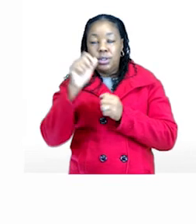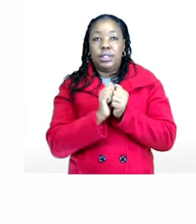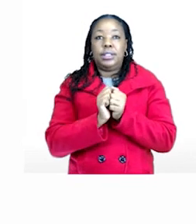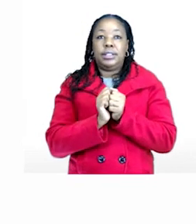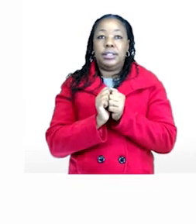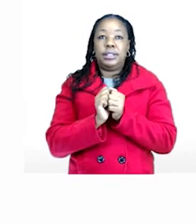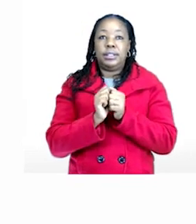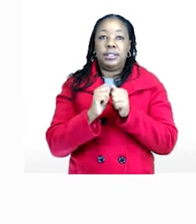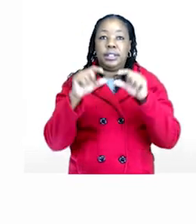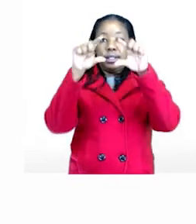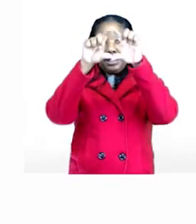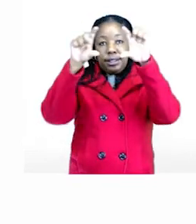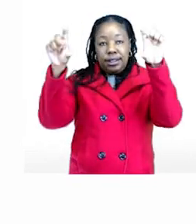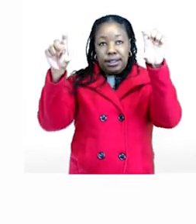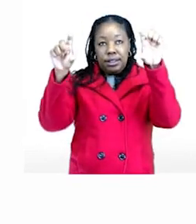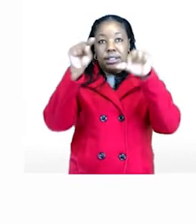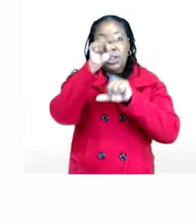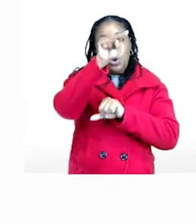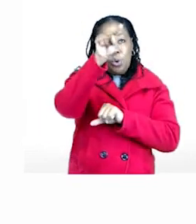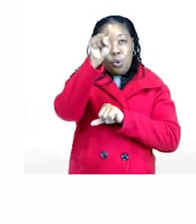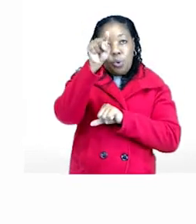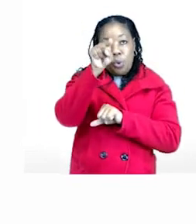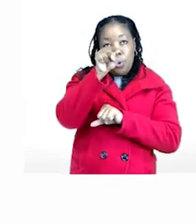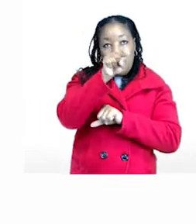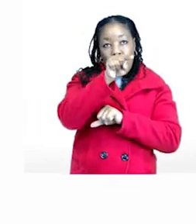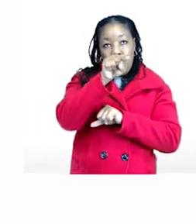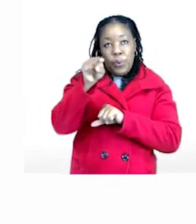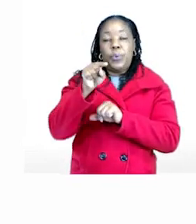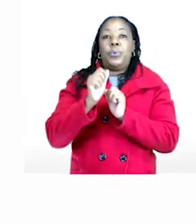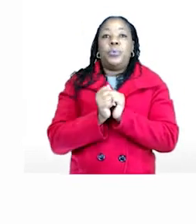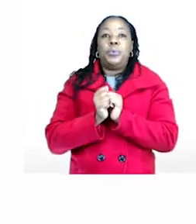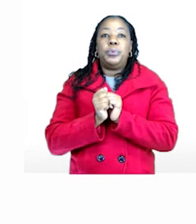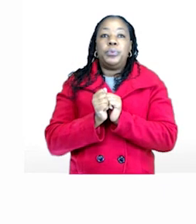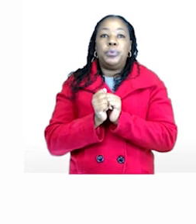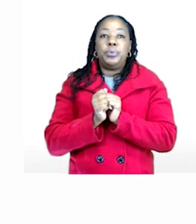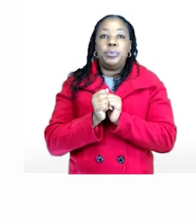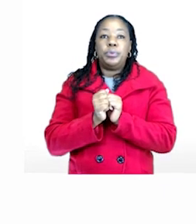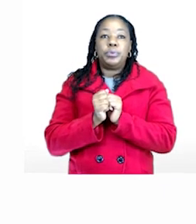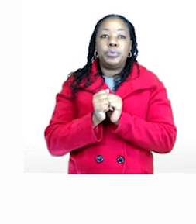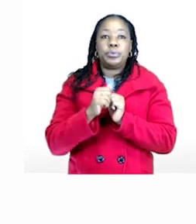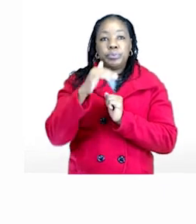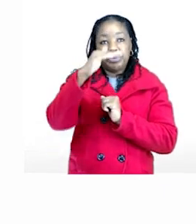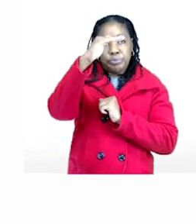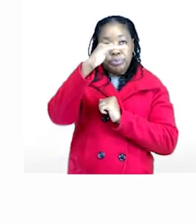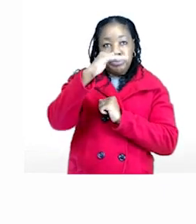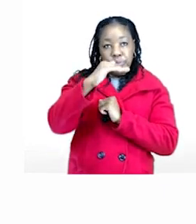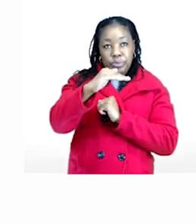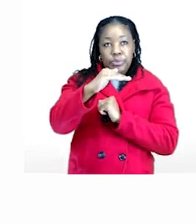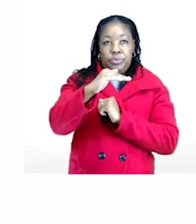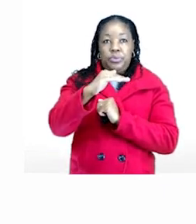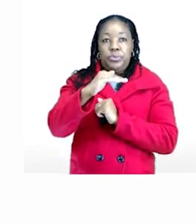top and the bottom line. Now let's move down over to the next